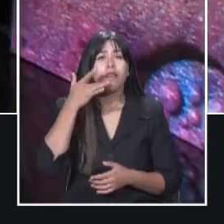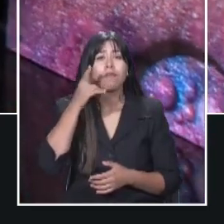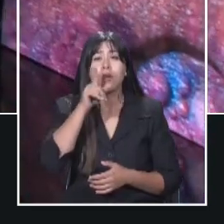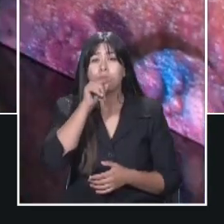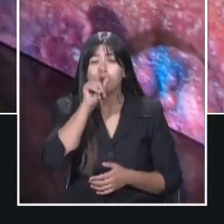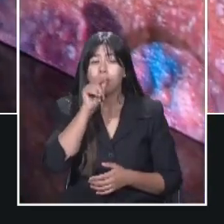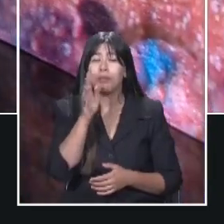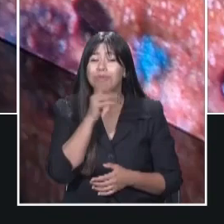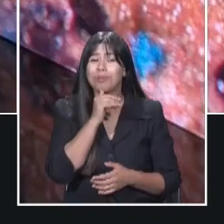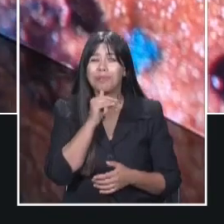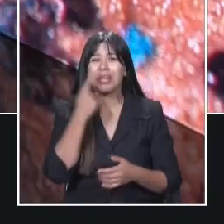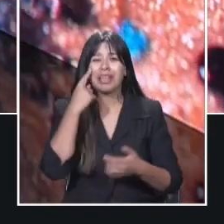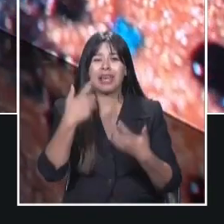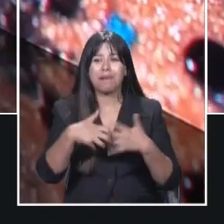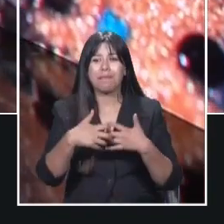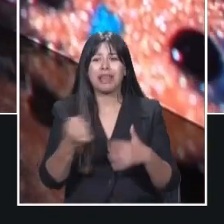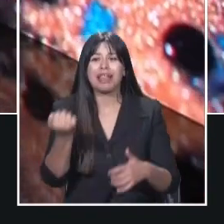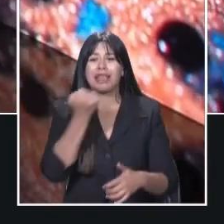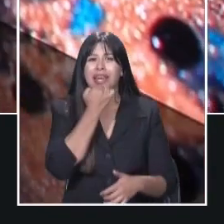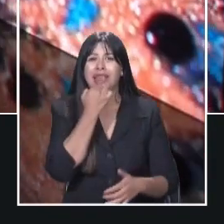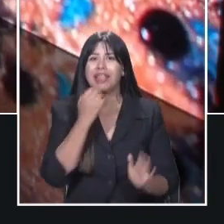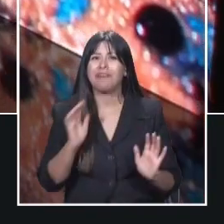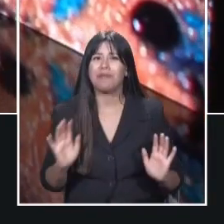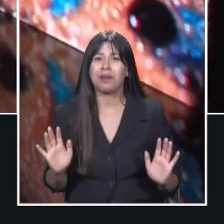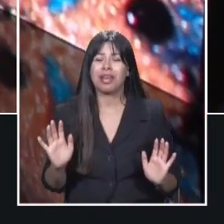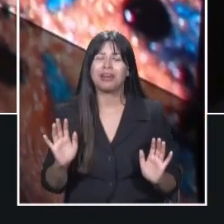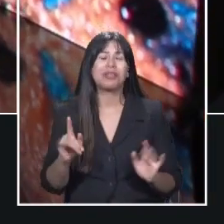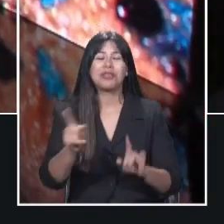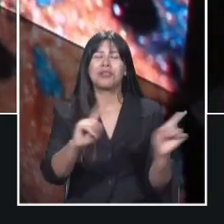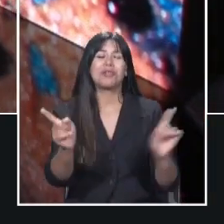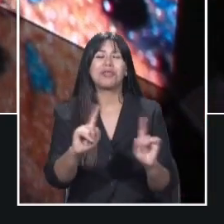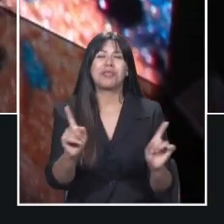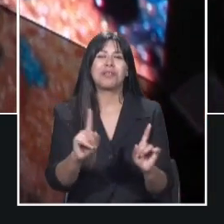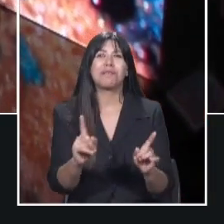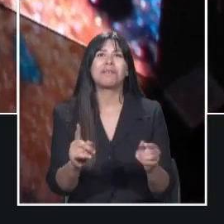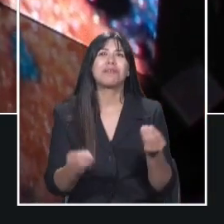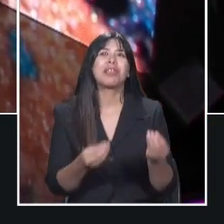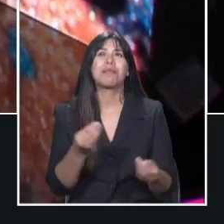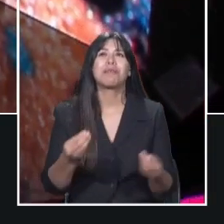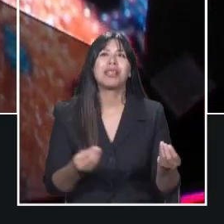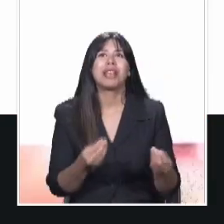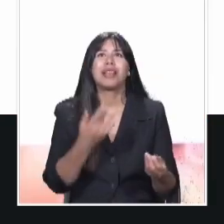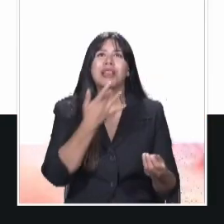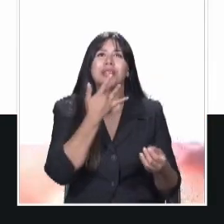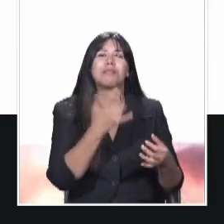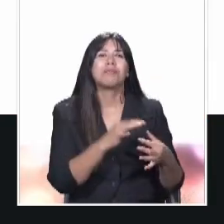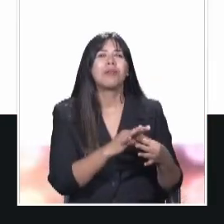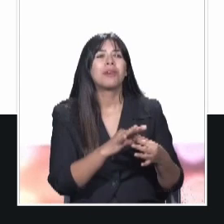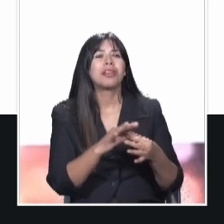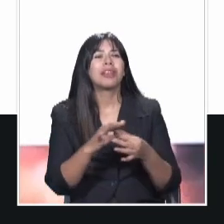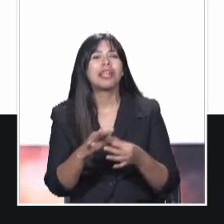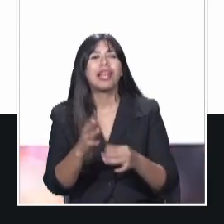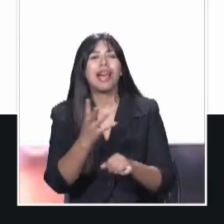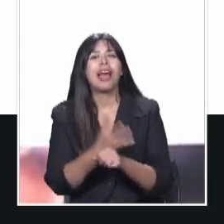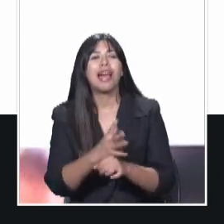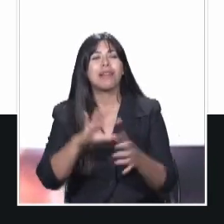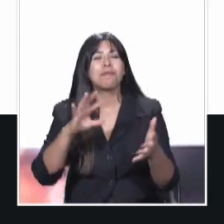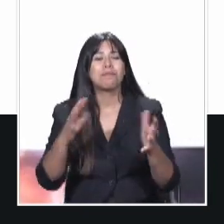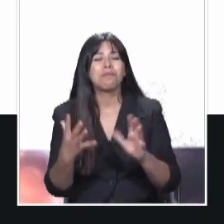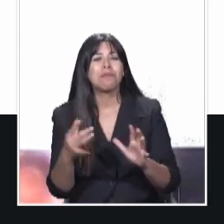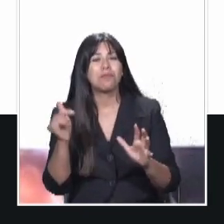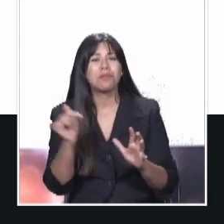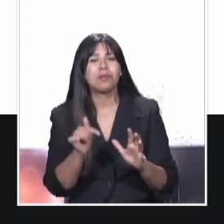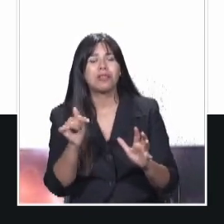Then it becomes a question, why would that kind of a world exist? It's actually quite